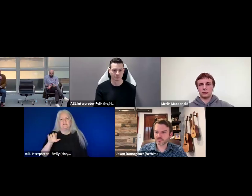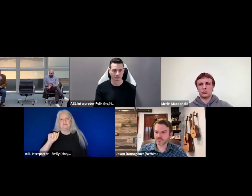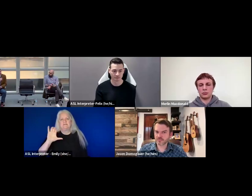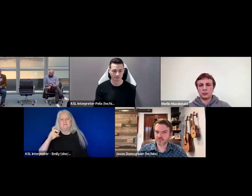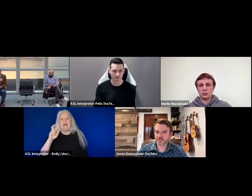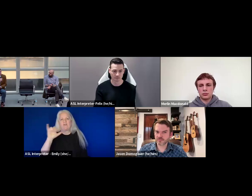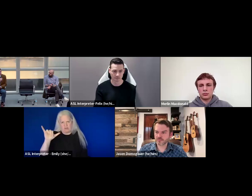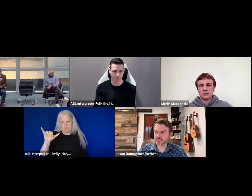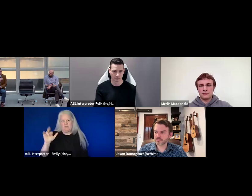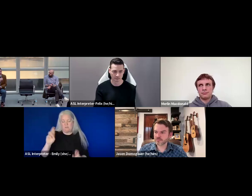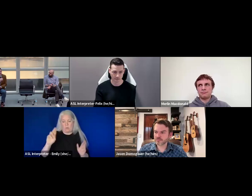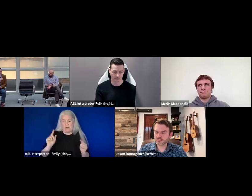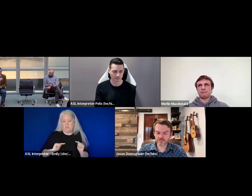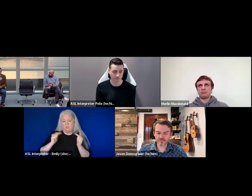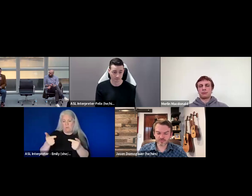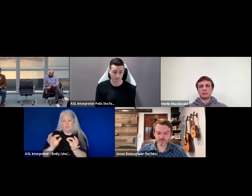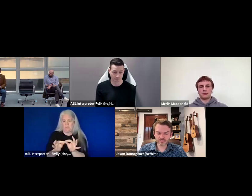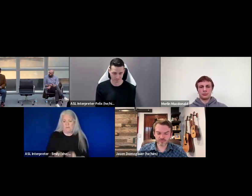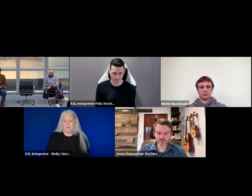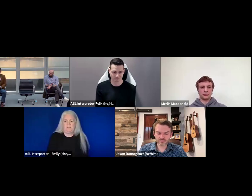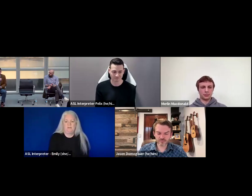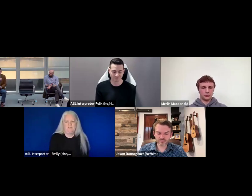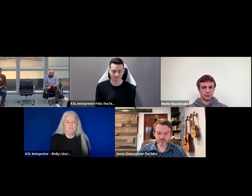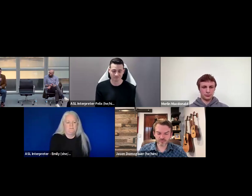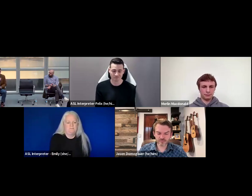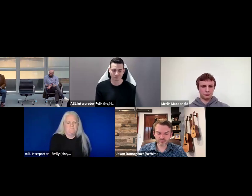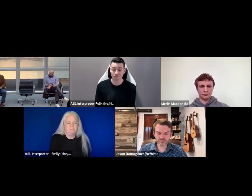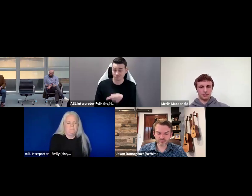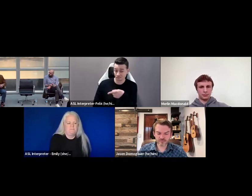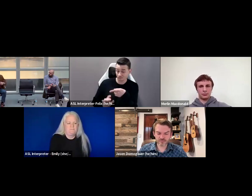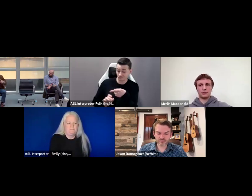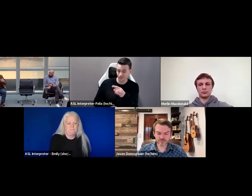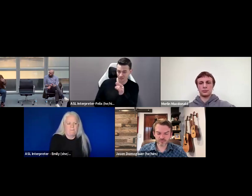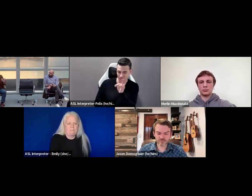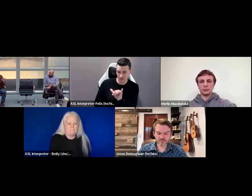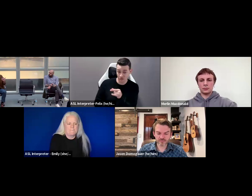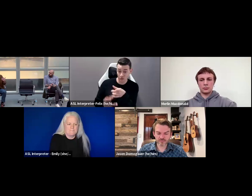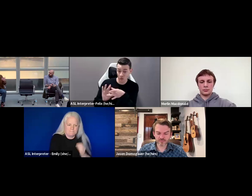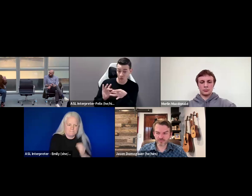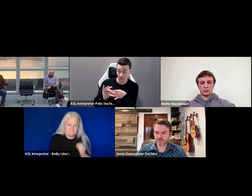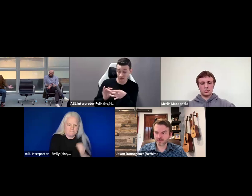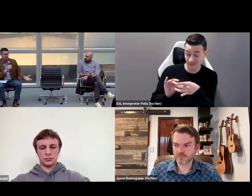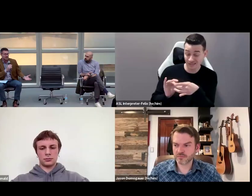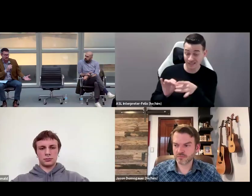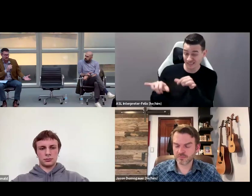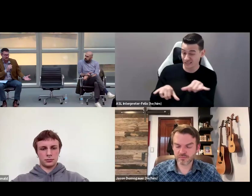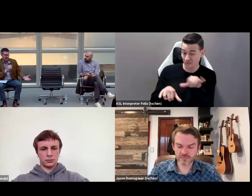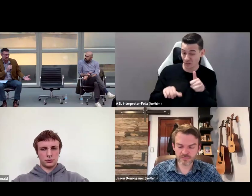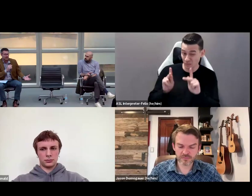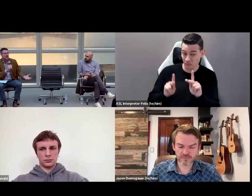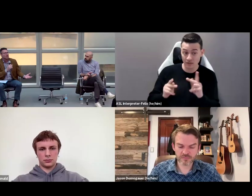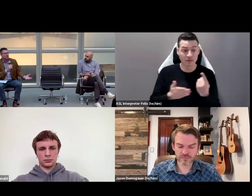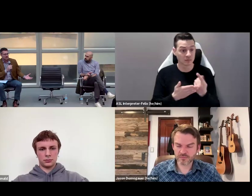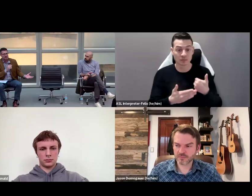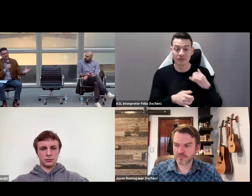Zachary. So you noted, as others have, that sometimes campuses have LGBTQ resource centers,